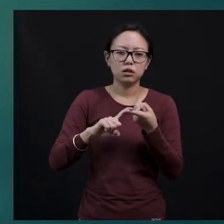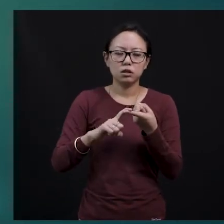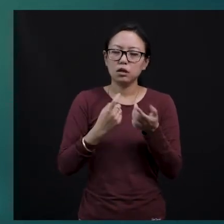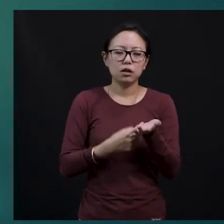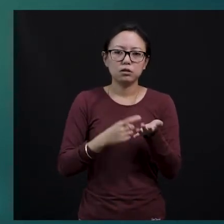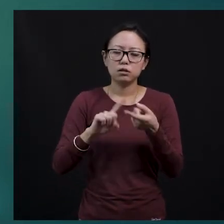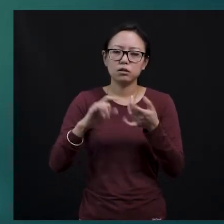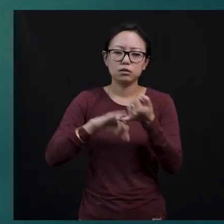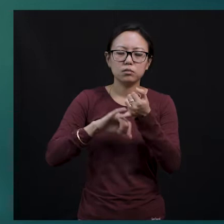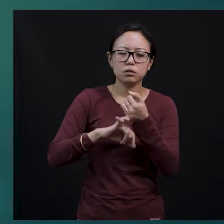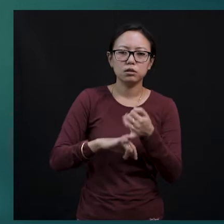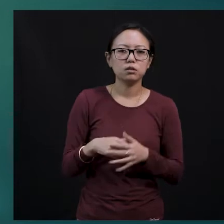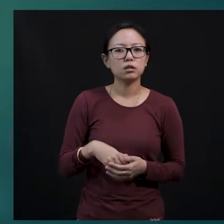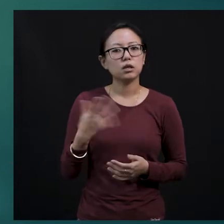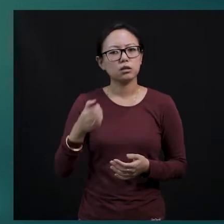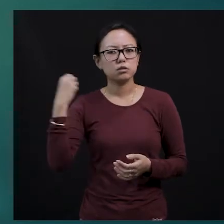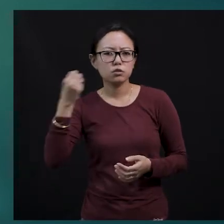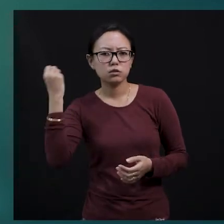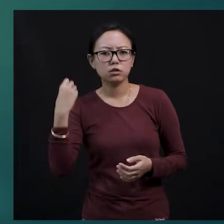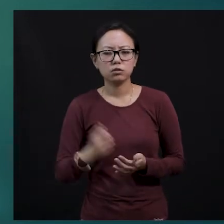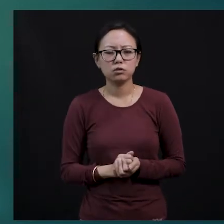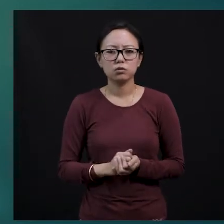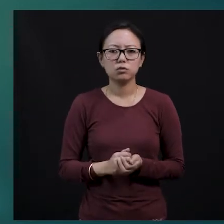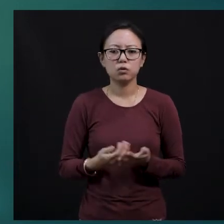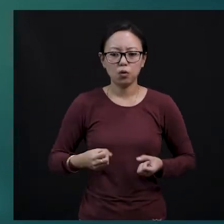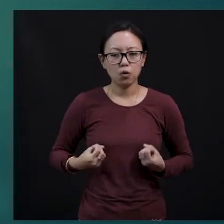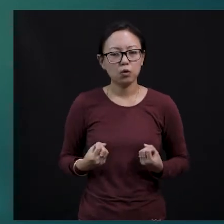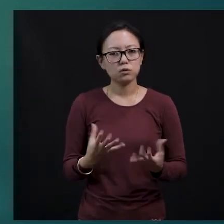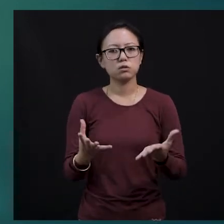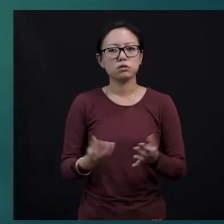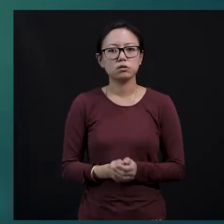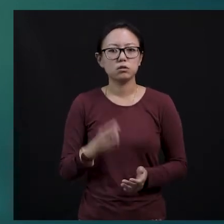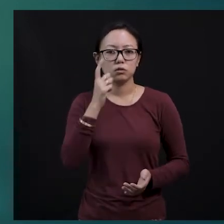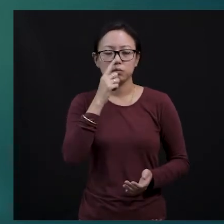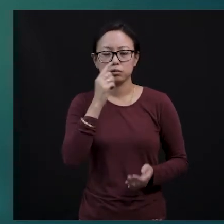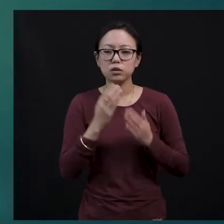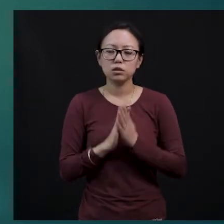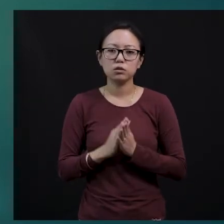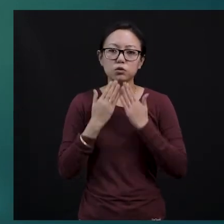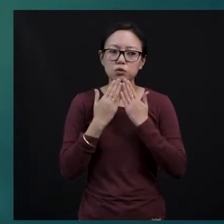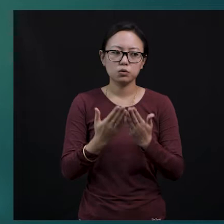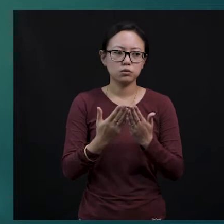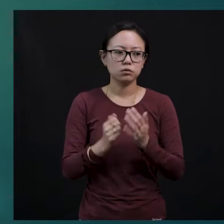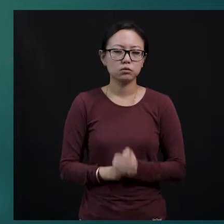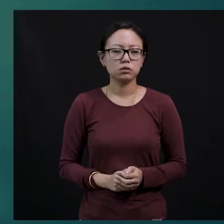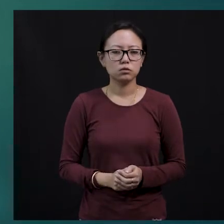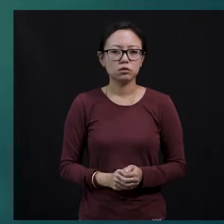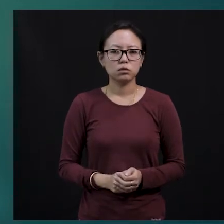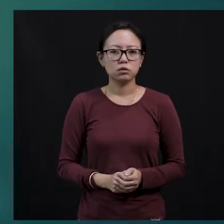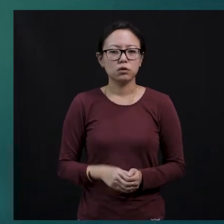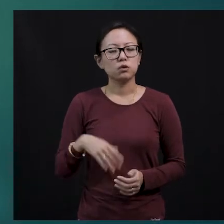also established another school for girls, and that was in Rajamundry. So there were two